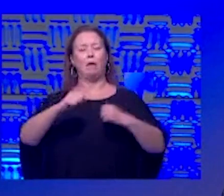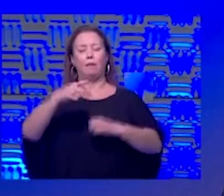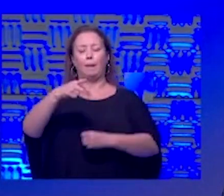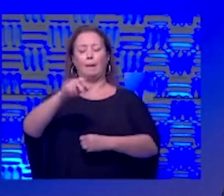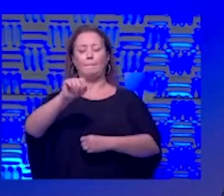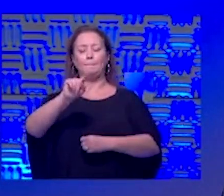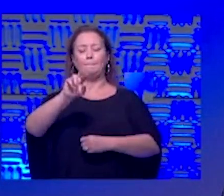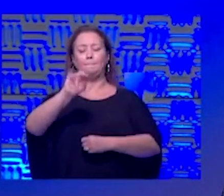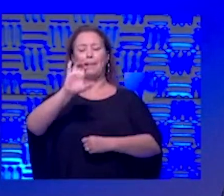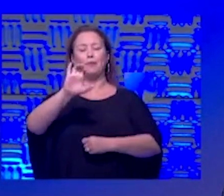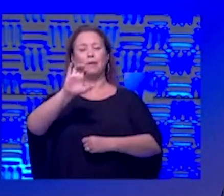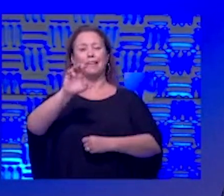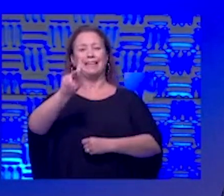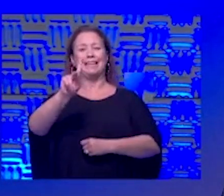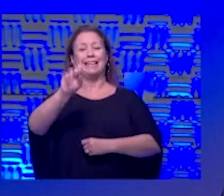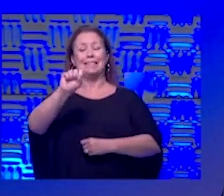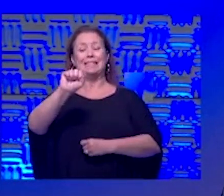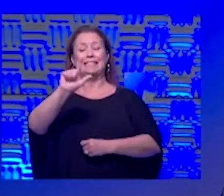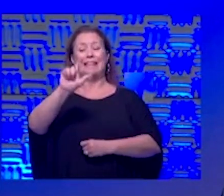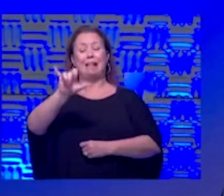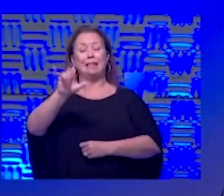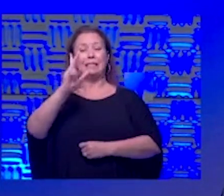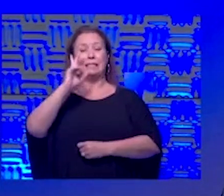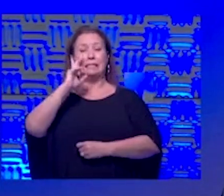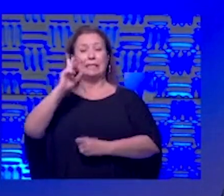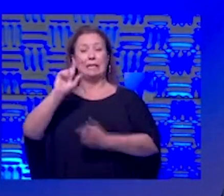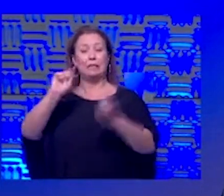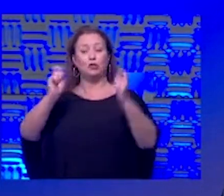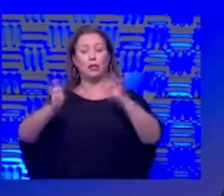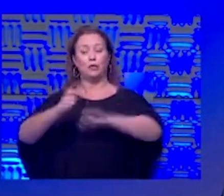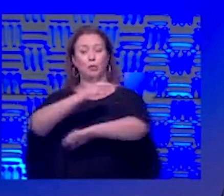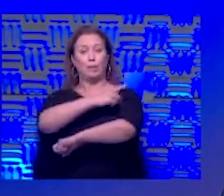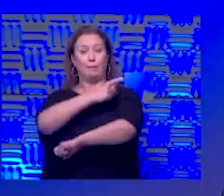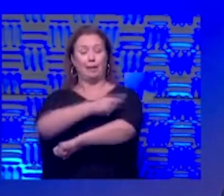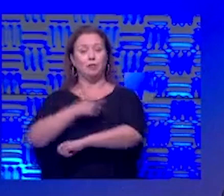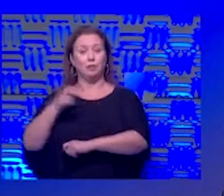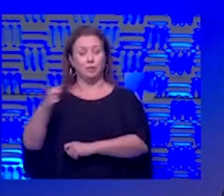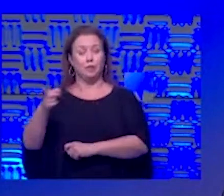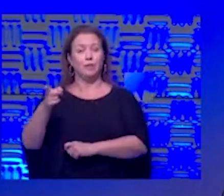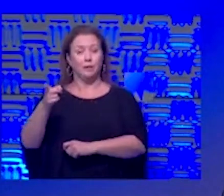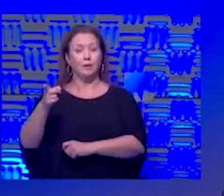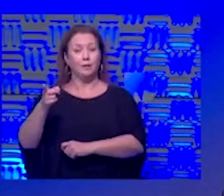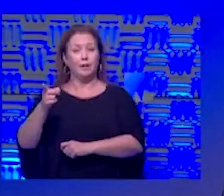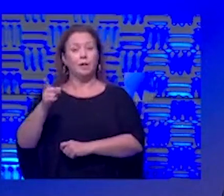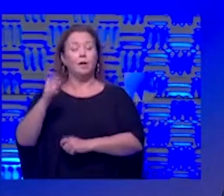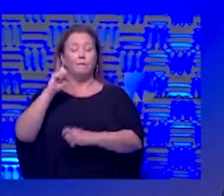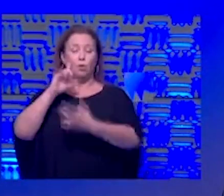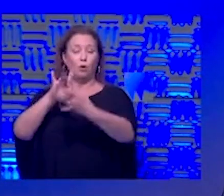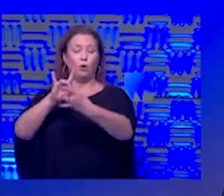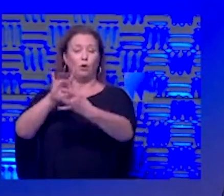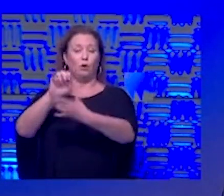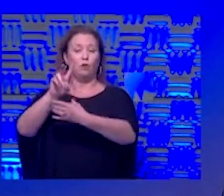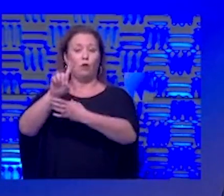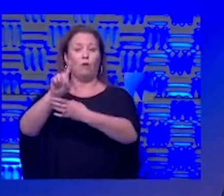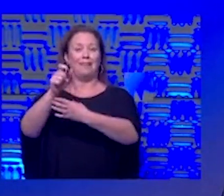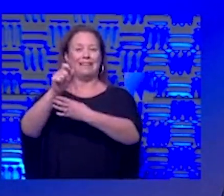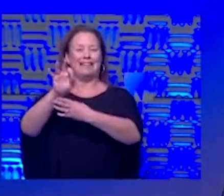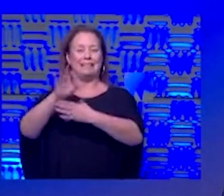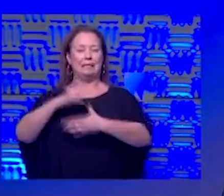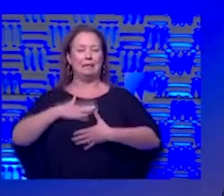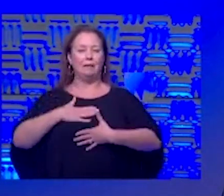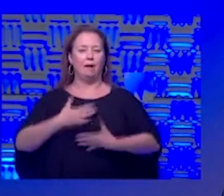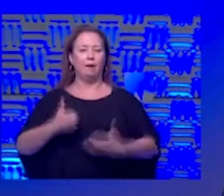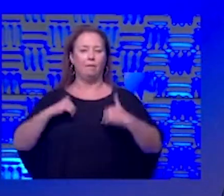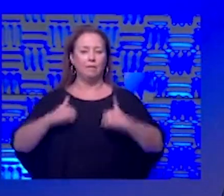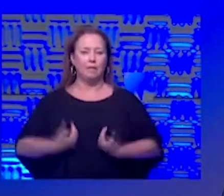to be here to talk about the changes they're seeing with patients that they serve with COVID-19 fatigue. That's something that we're